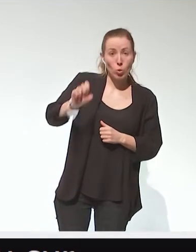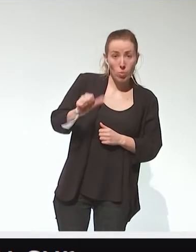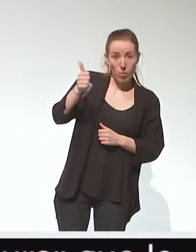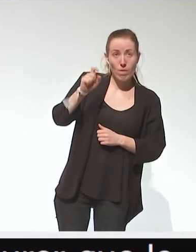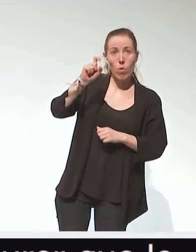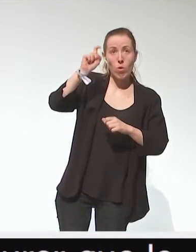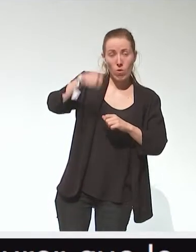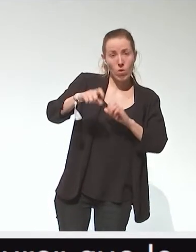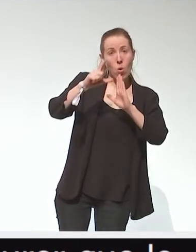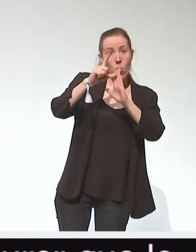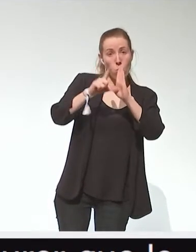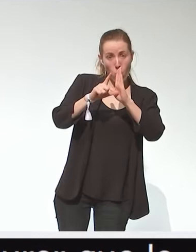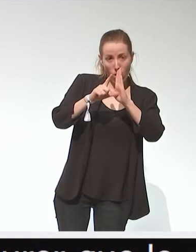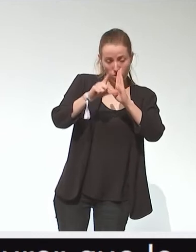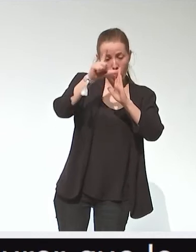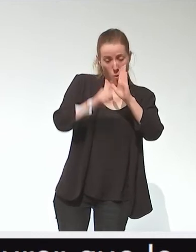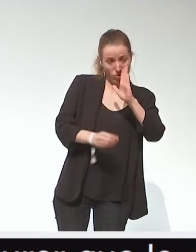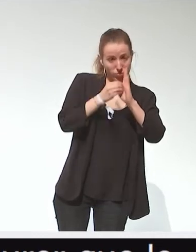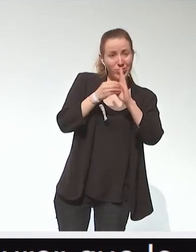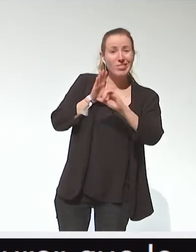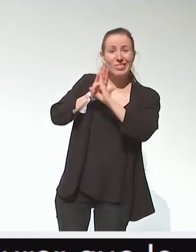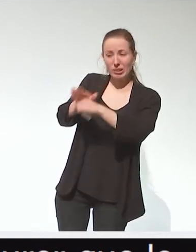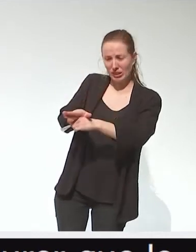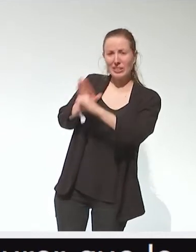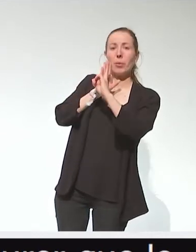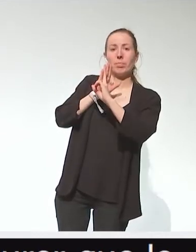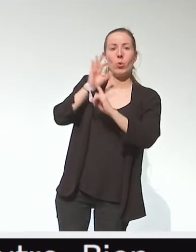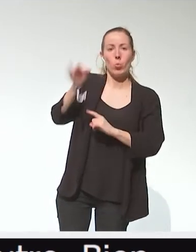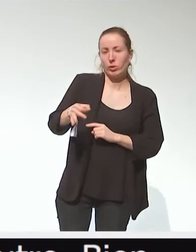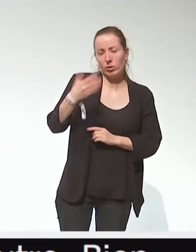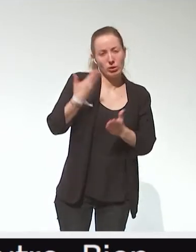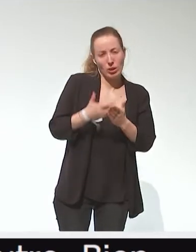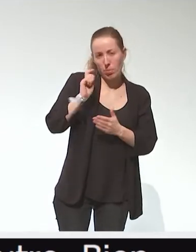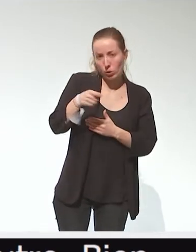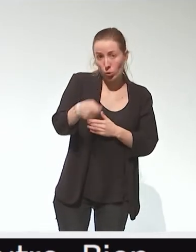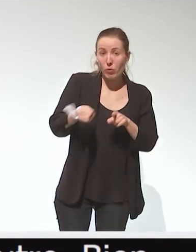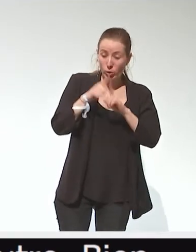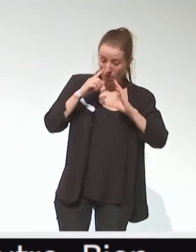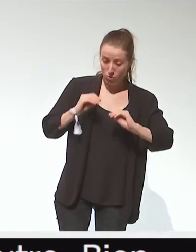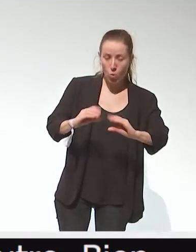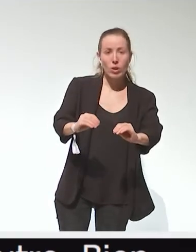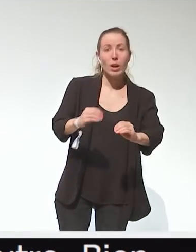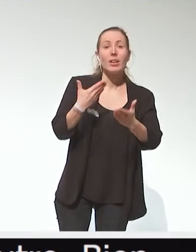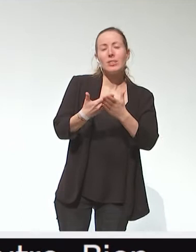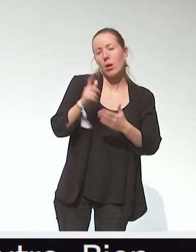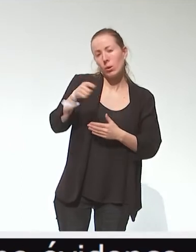in practice. Awareness raising is probably one of the most important aspects of it. Quota systems can be